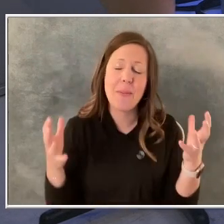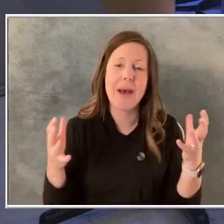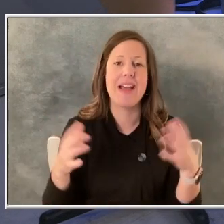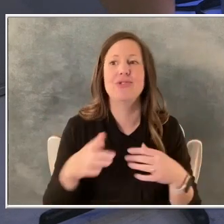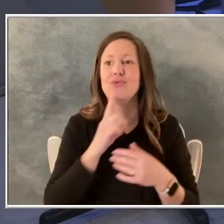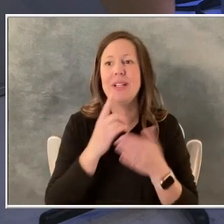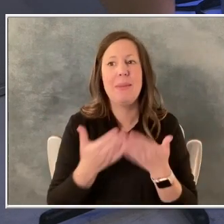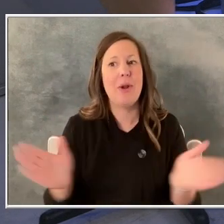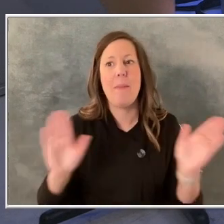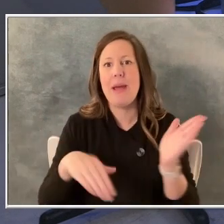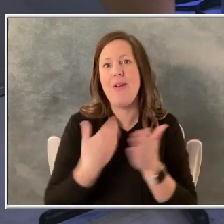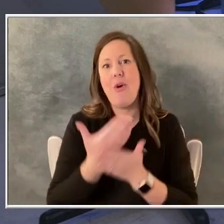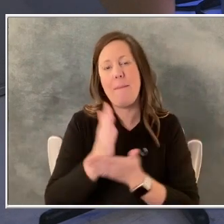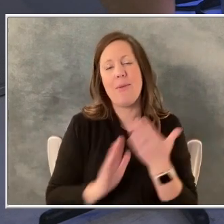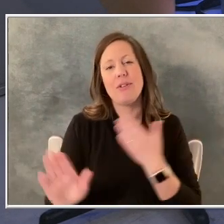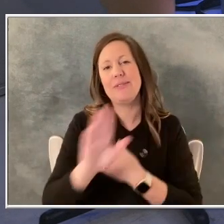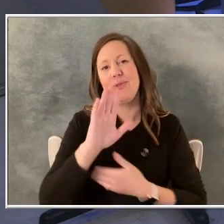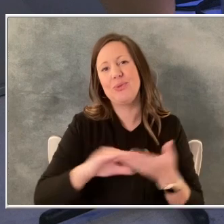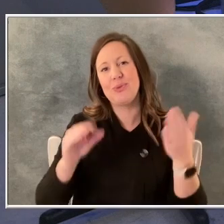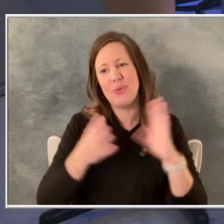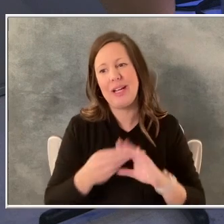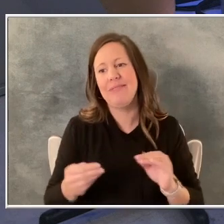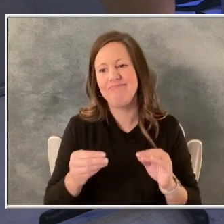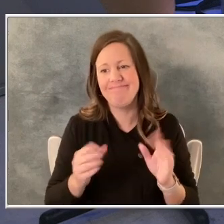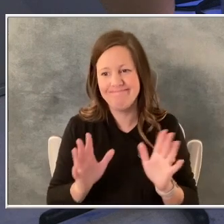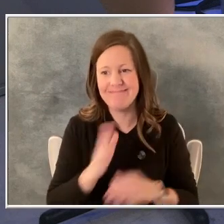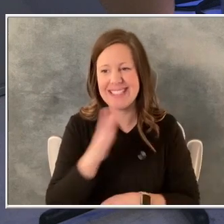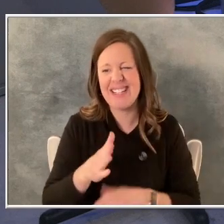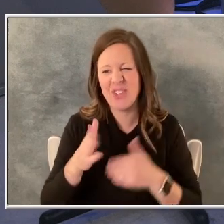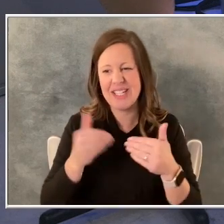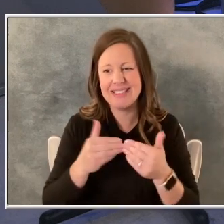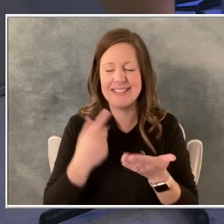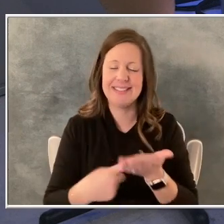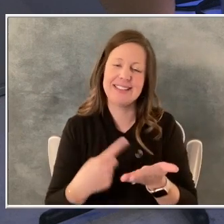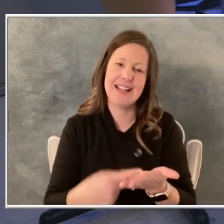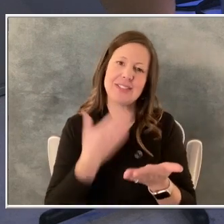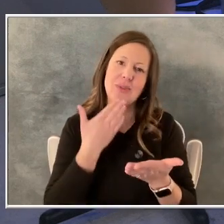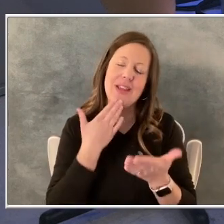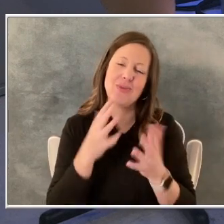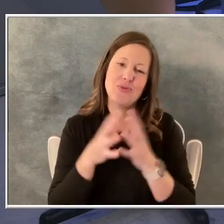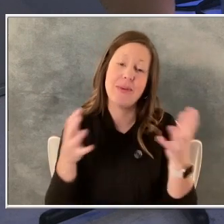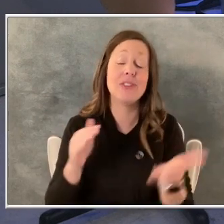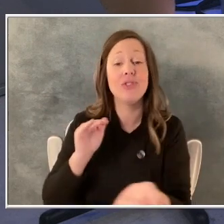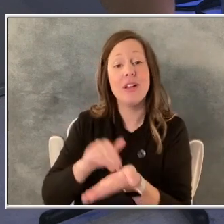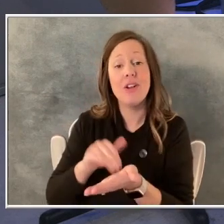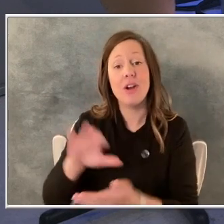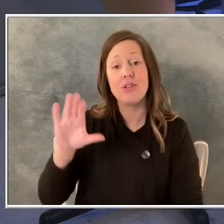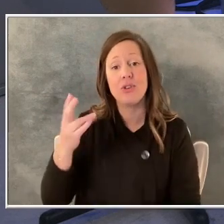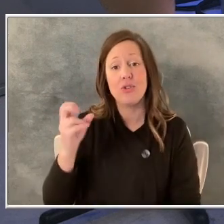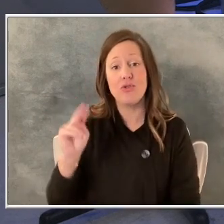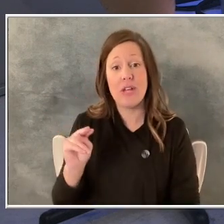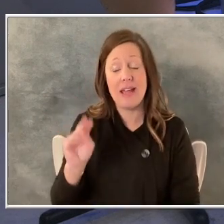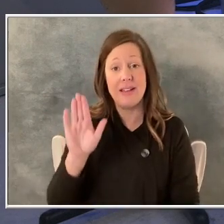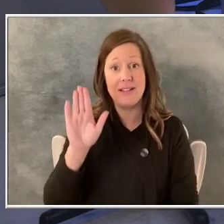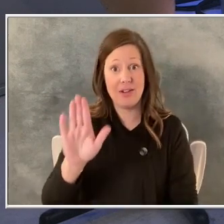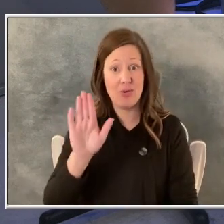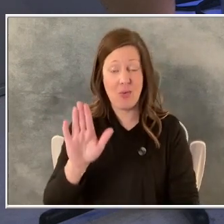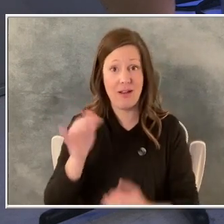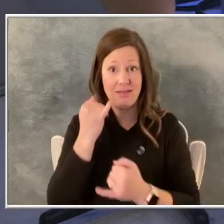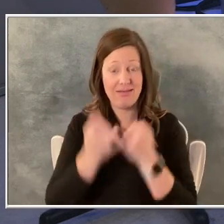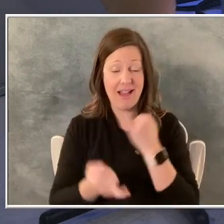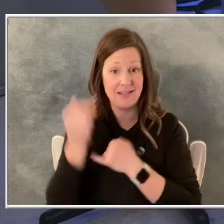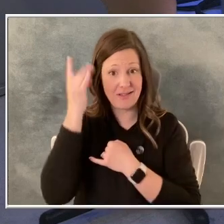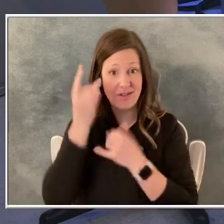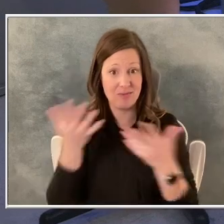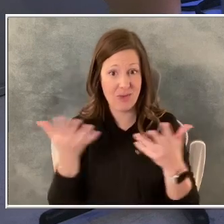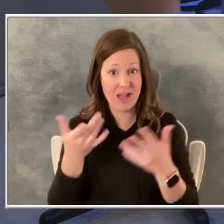never easy to talk about our health journey, but thank you so much. Dr. Chen, for those listening, what's the big takeaway today? Yeah, first I want to thank Tyson for coming